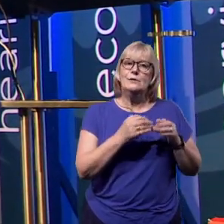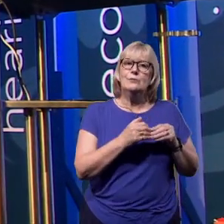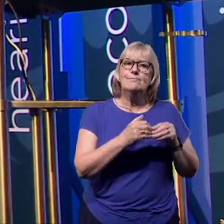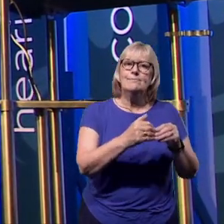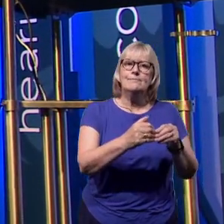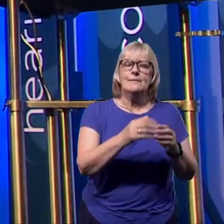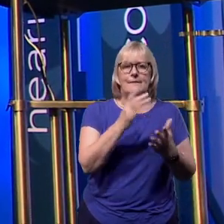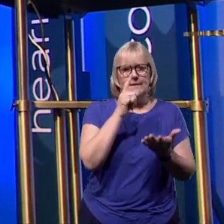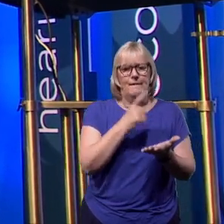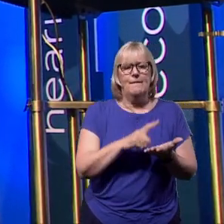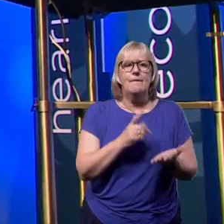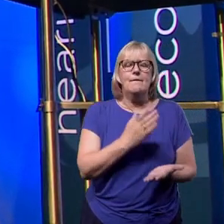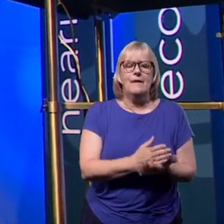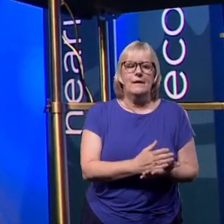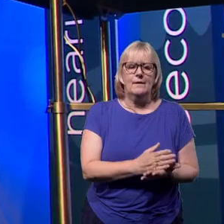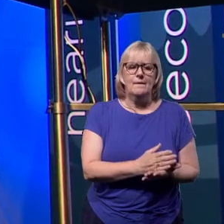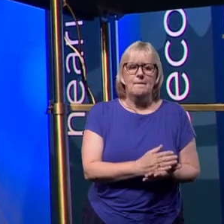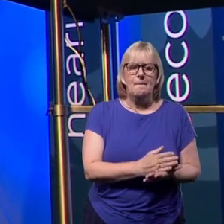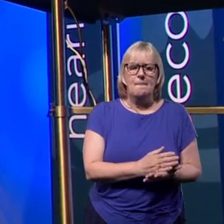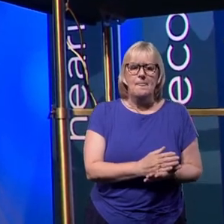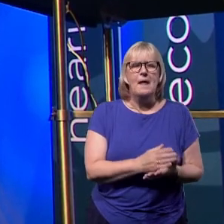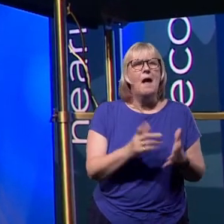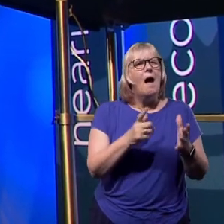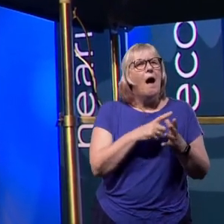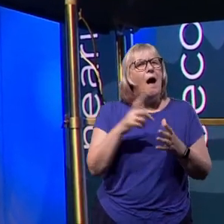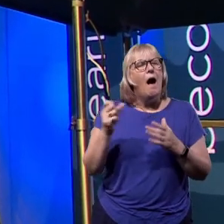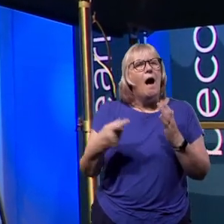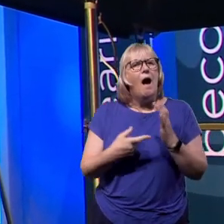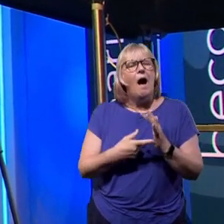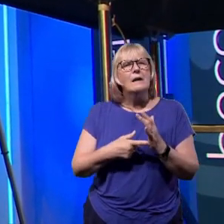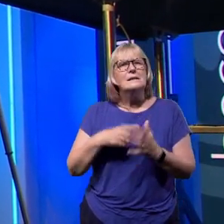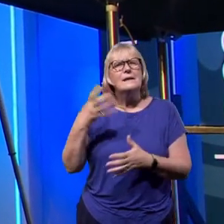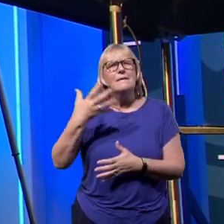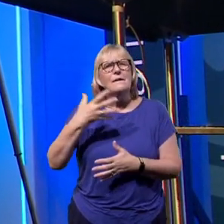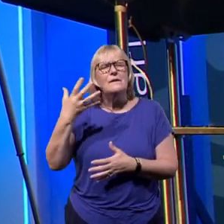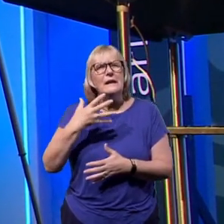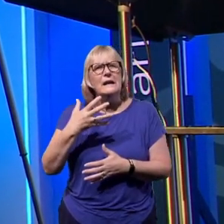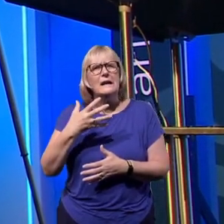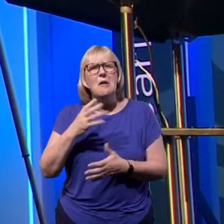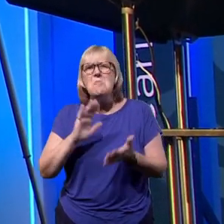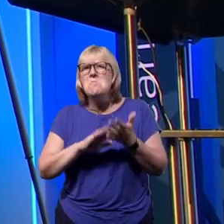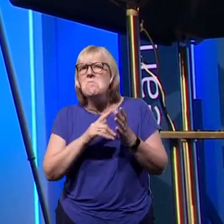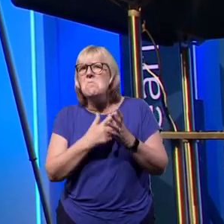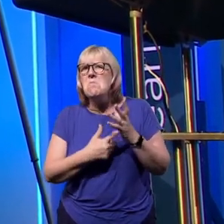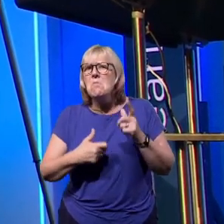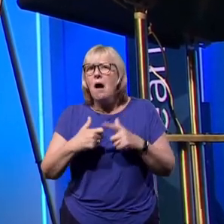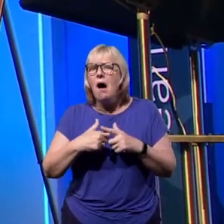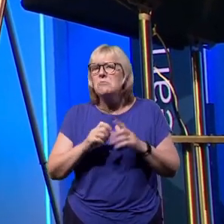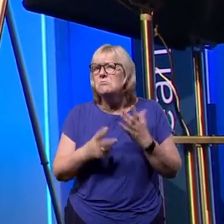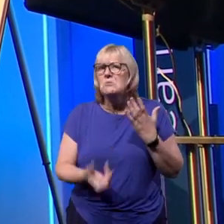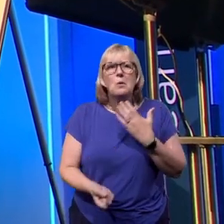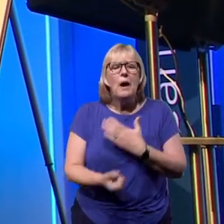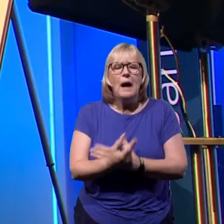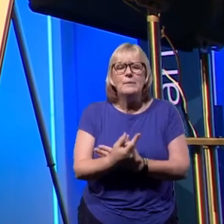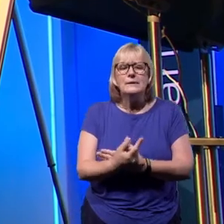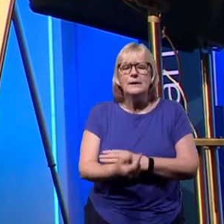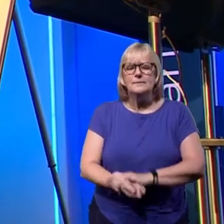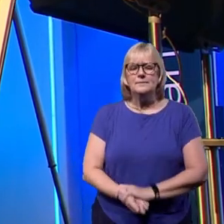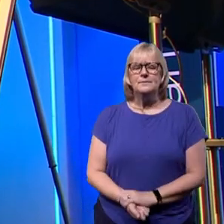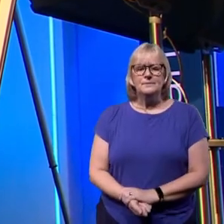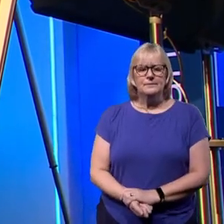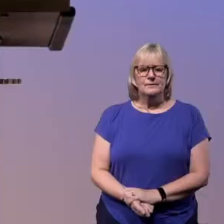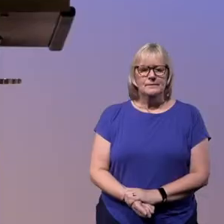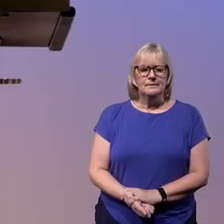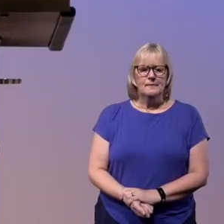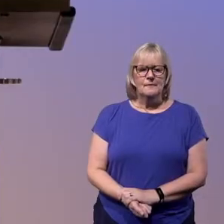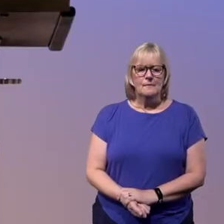what happened with Mark. Anyone know what happened in Acts 15 with Mark? What did he do? What happened in Acts 15? Do you remember he